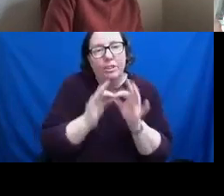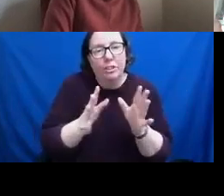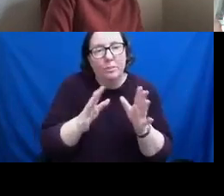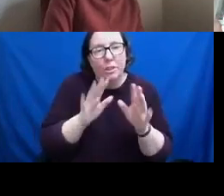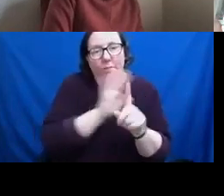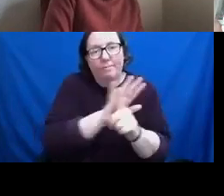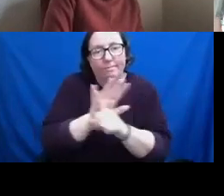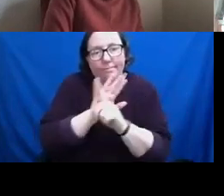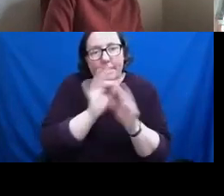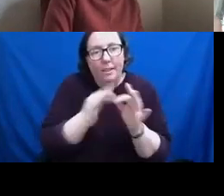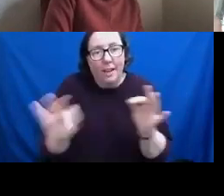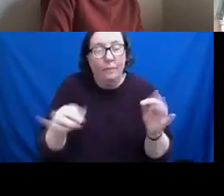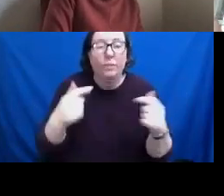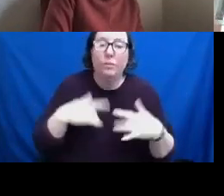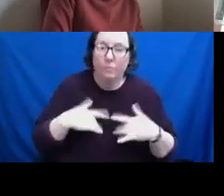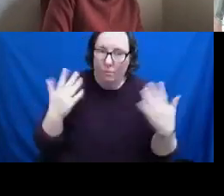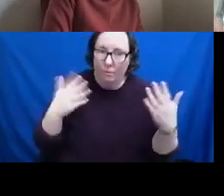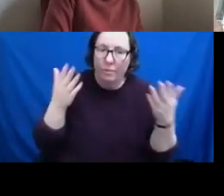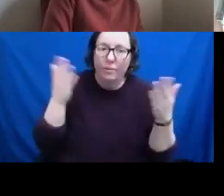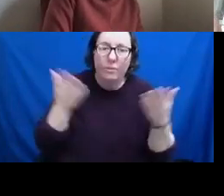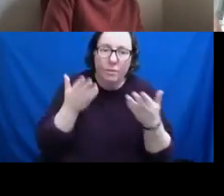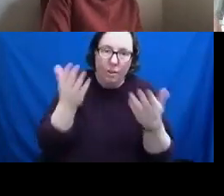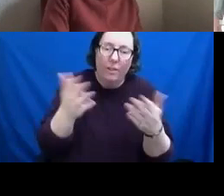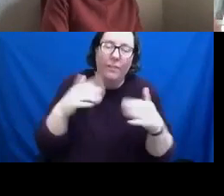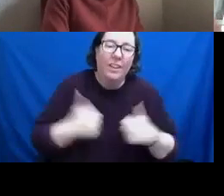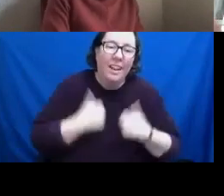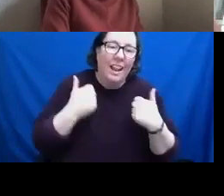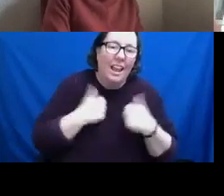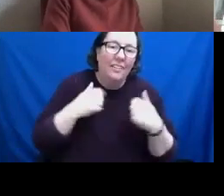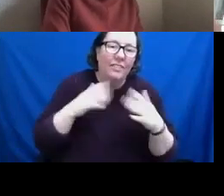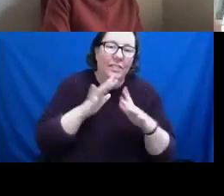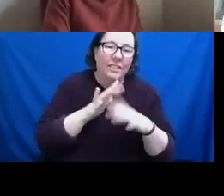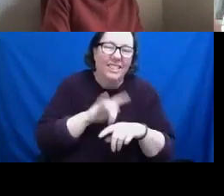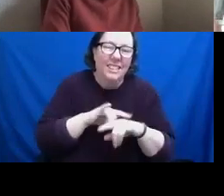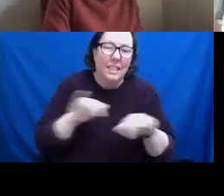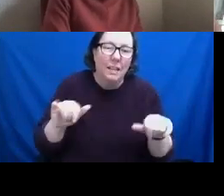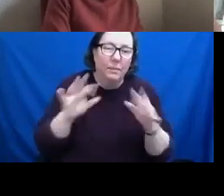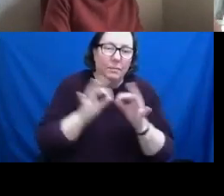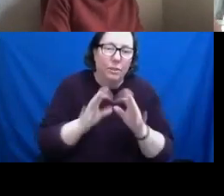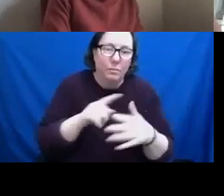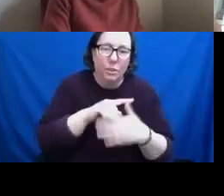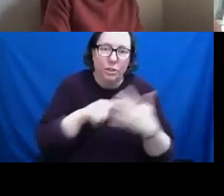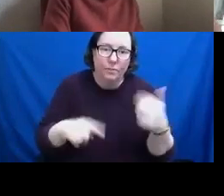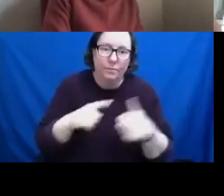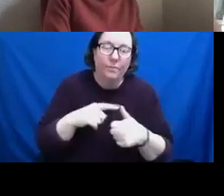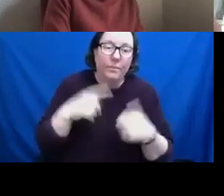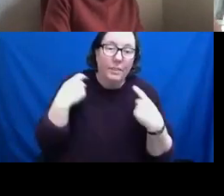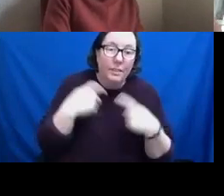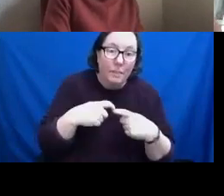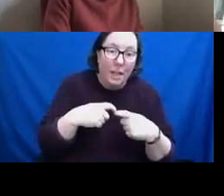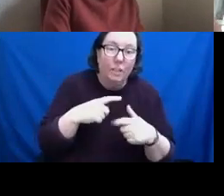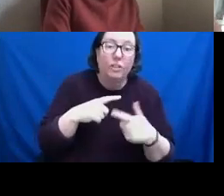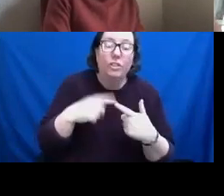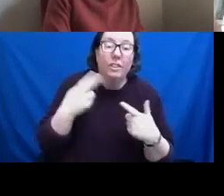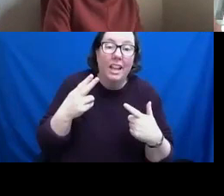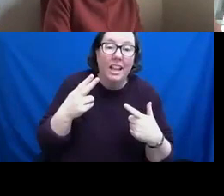we're pleased to offer live simultaneous interpretation in Spanish, Haitian Creole, Cape